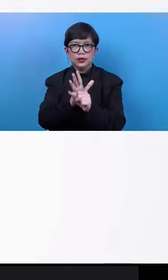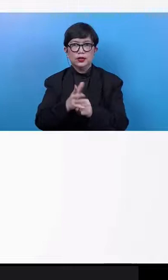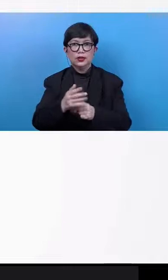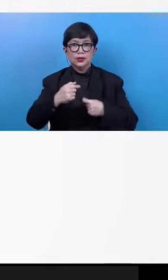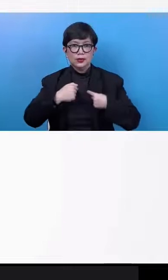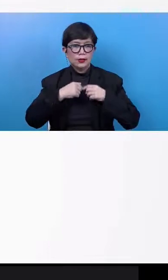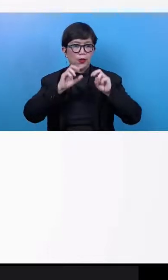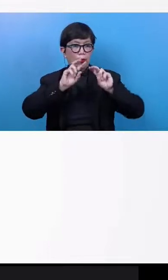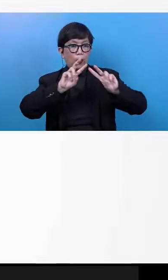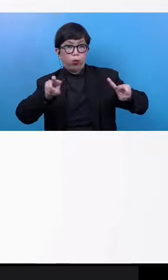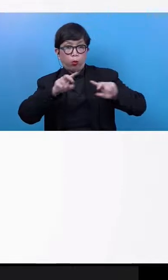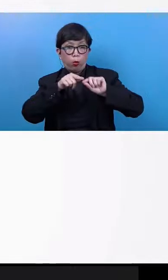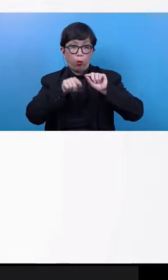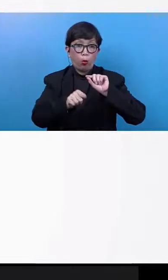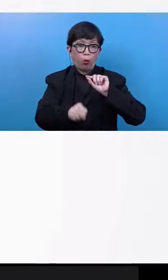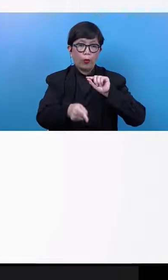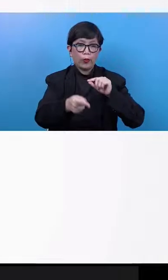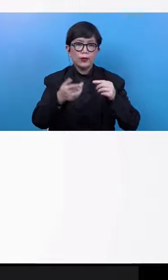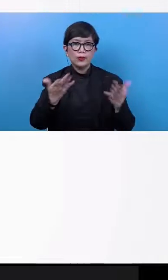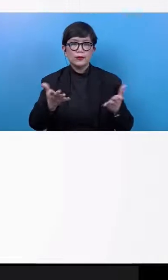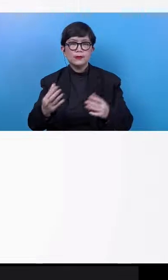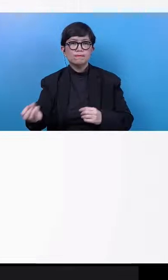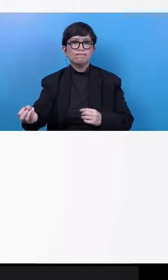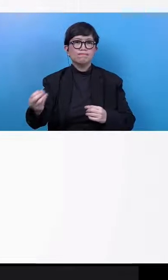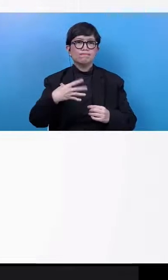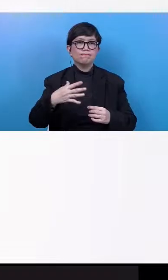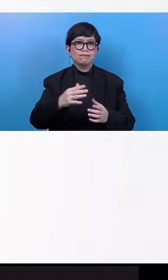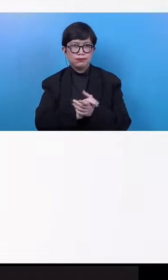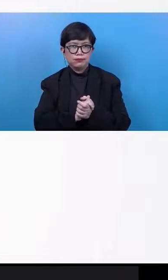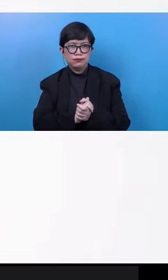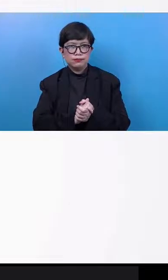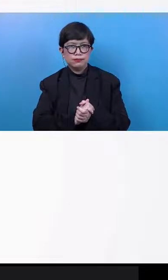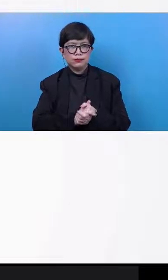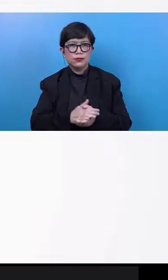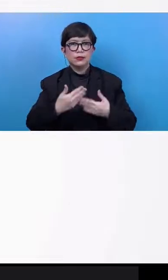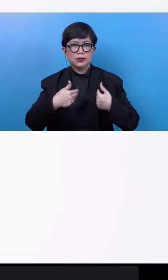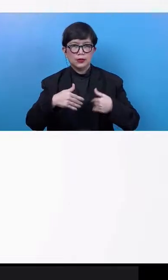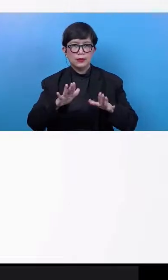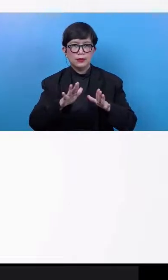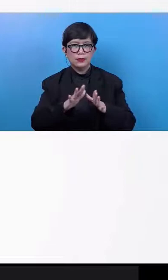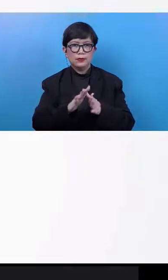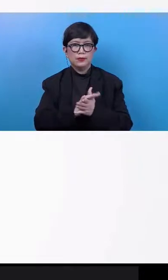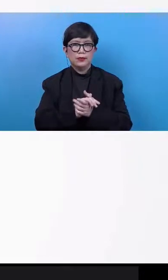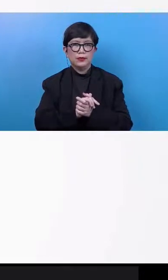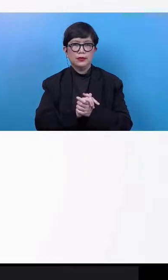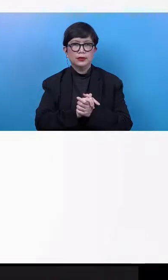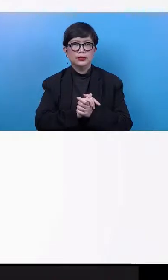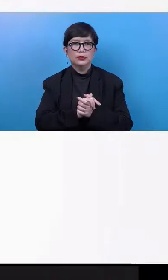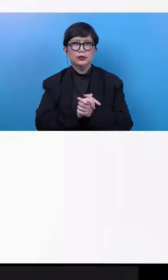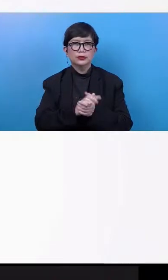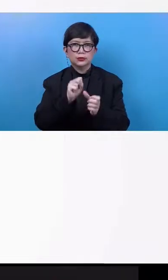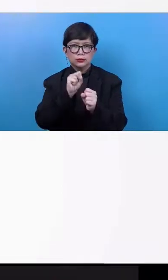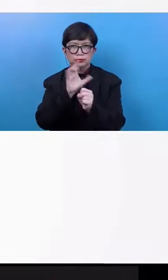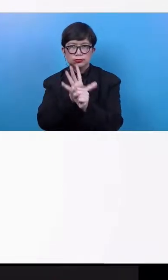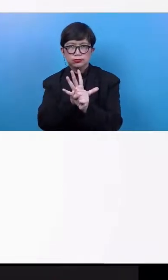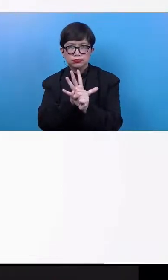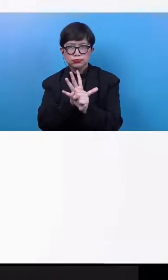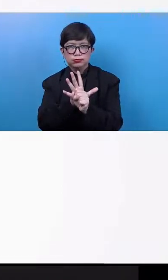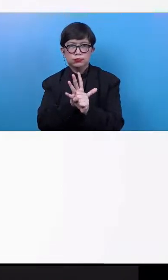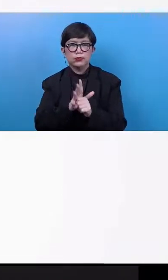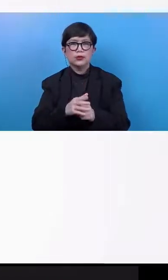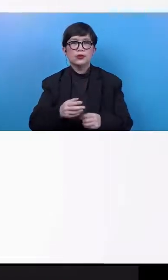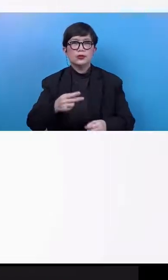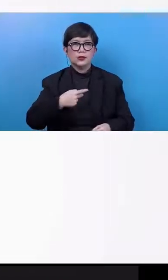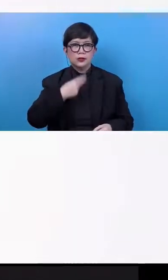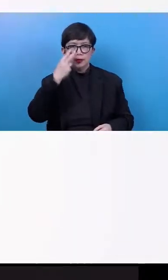economic impacts of the pandemic, not to dwell on it, but to look at strategies and examples of how